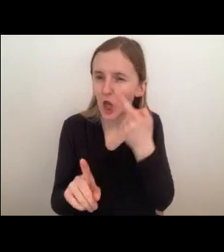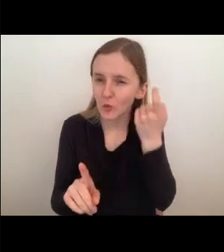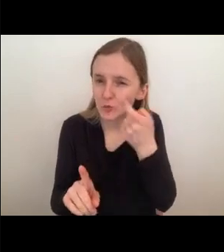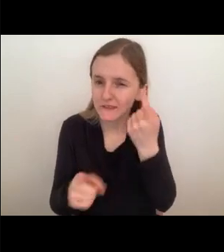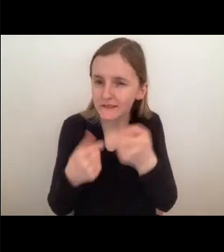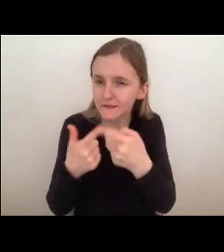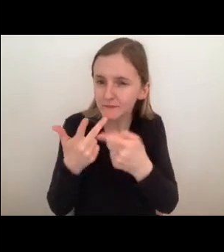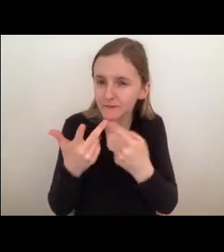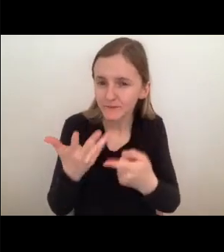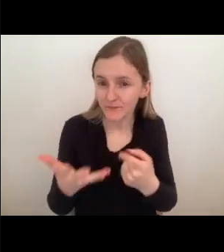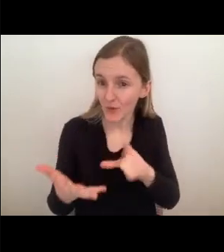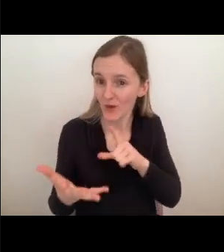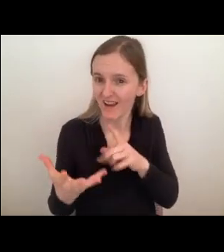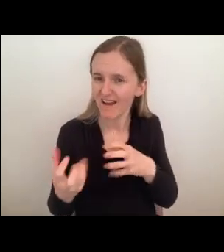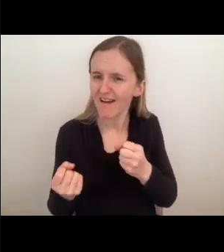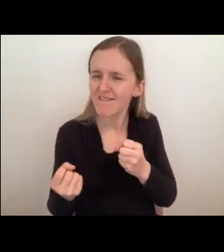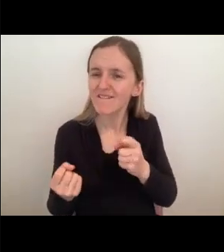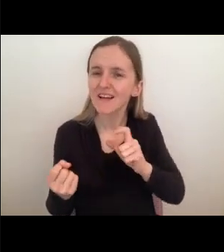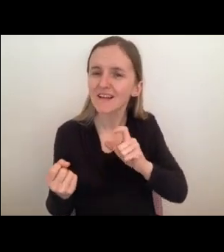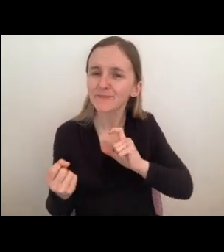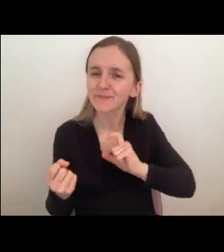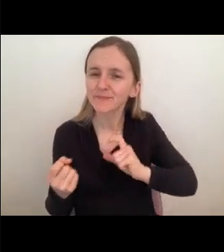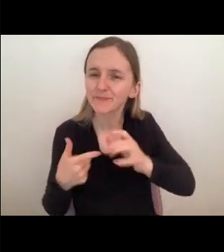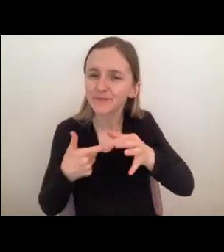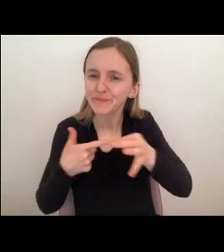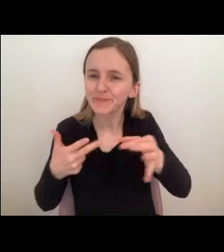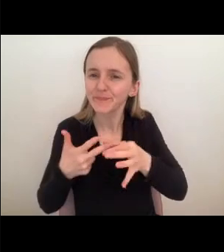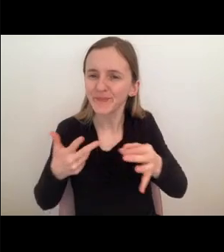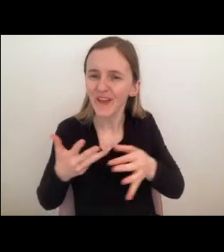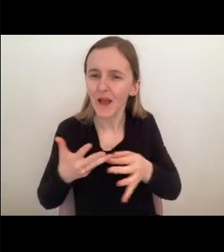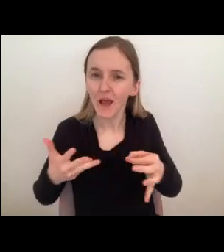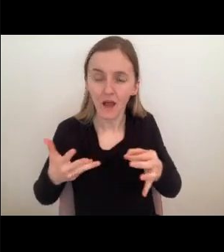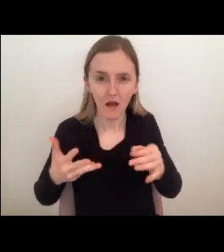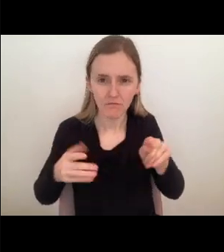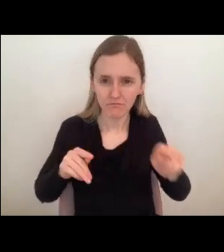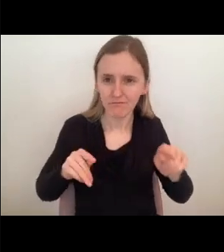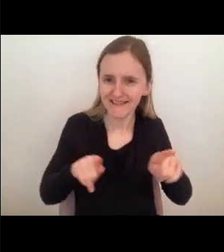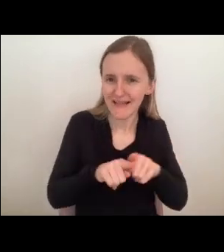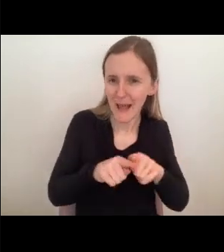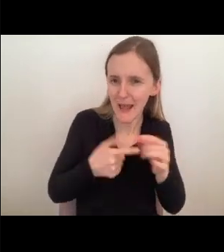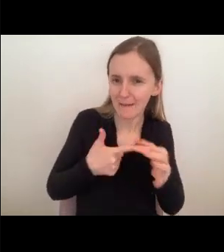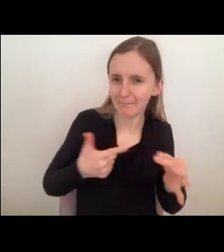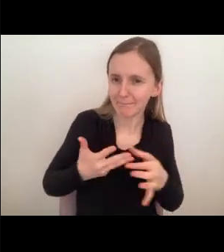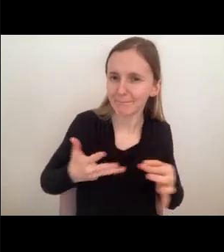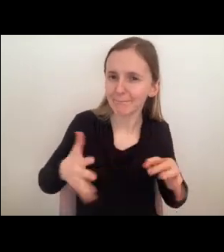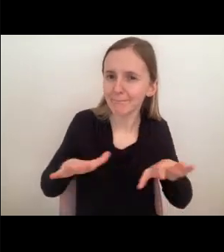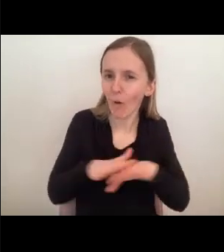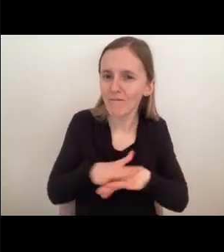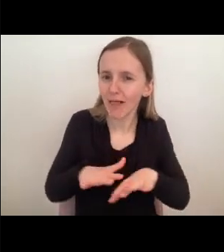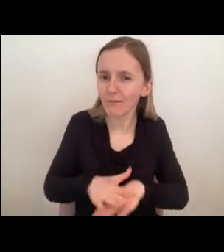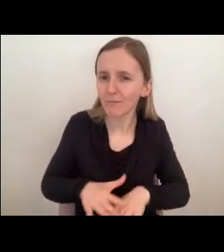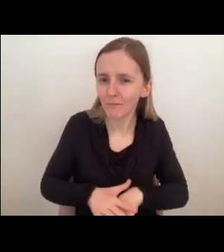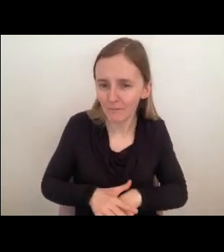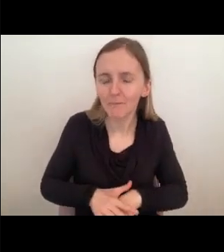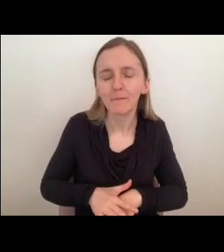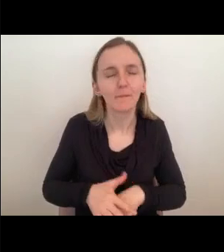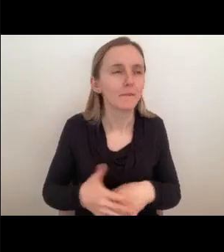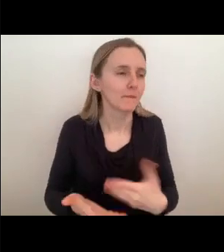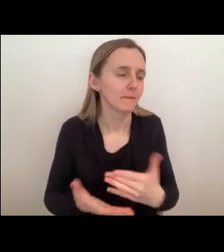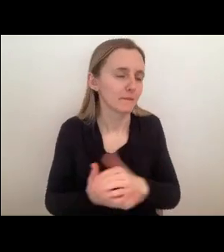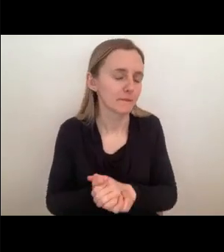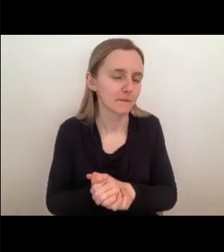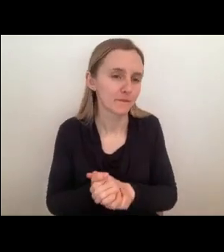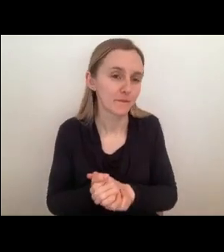overlapping characteristics across conditions. So it might be that they haven't been identified. It might be that for some of our young